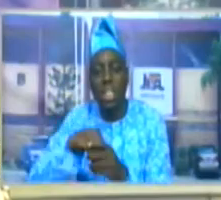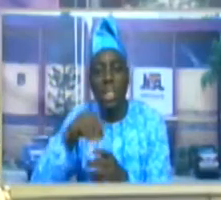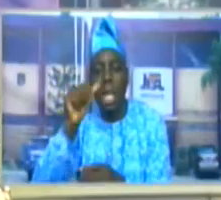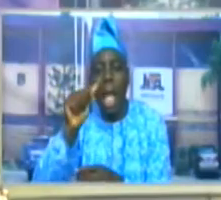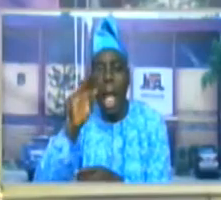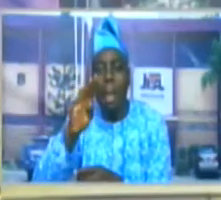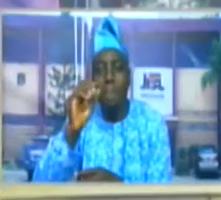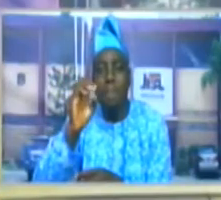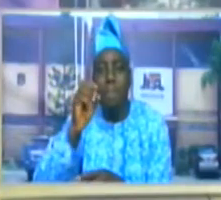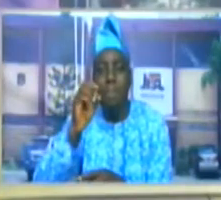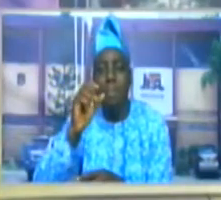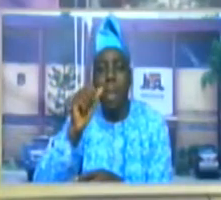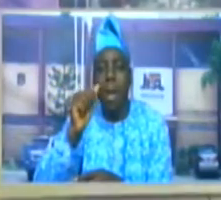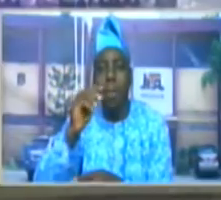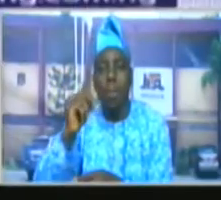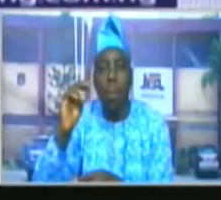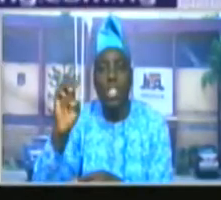the Ogun State capital.